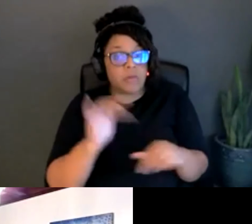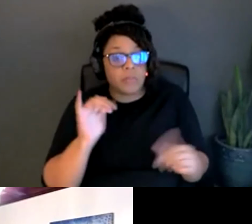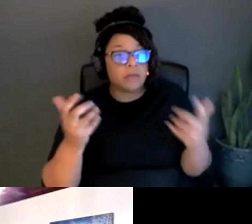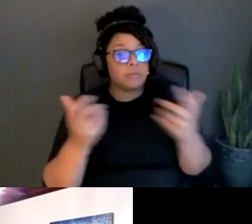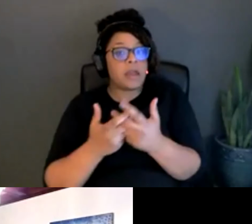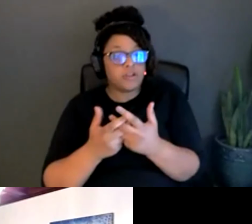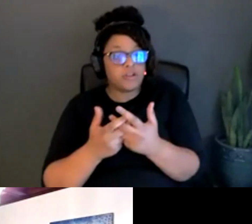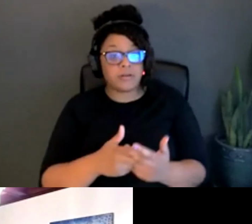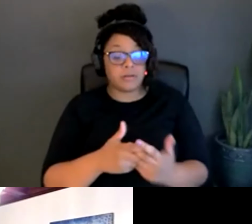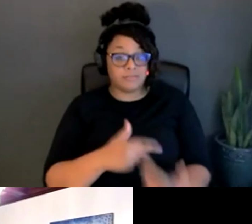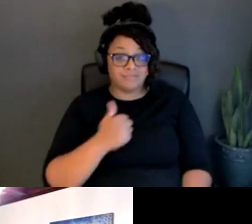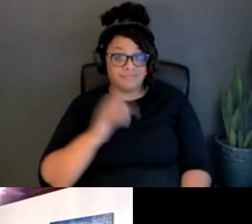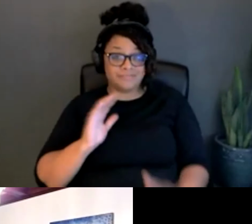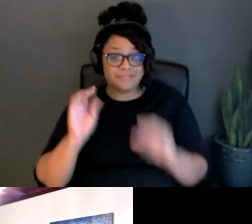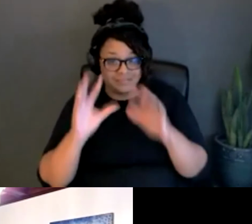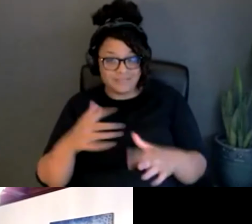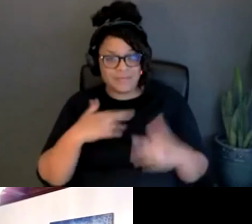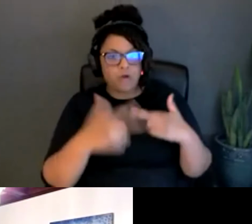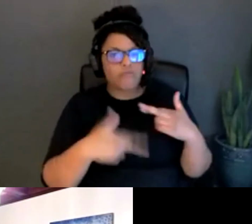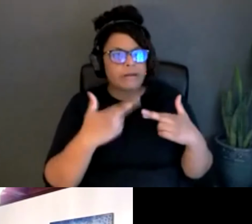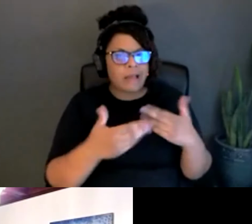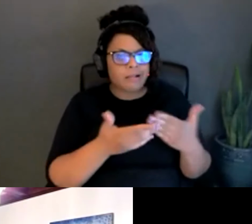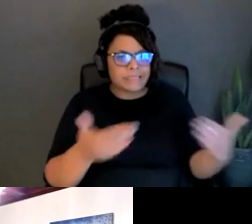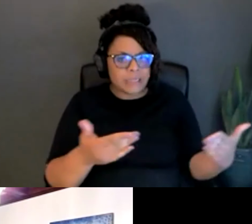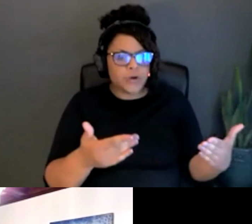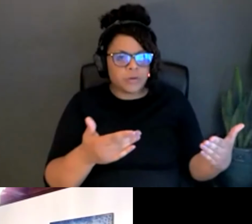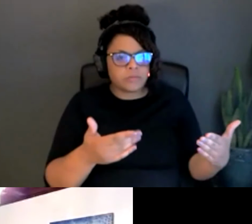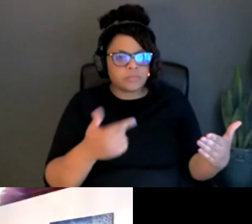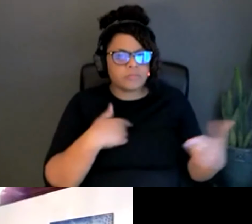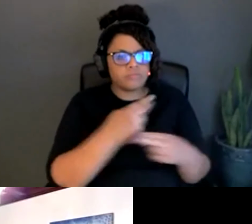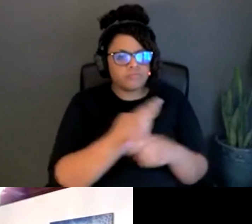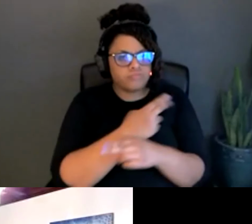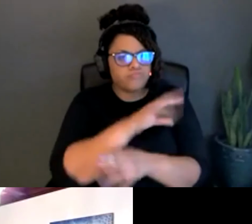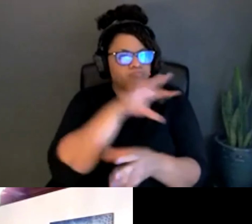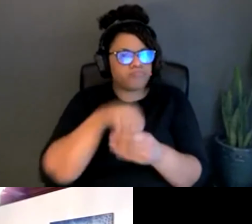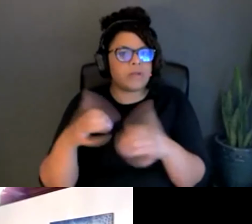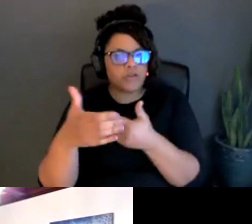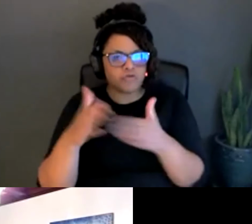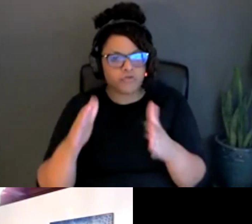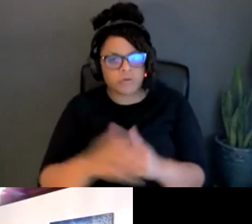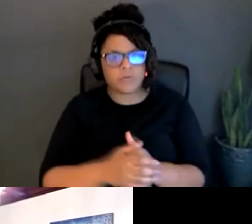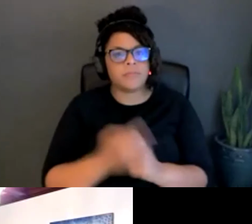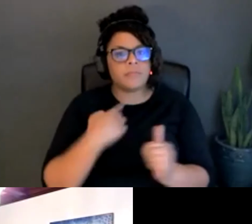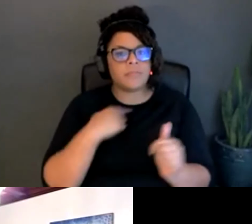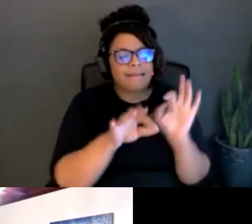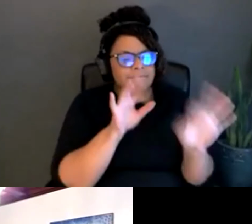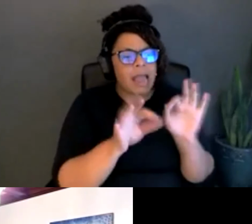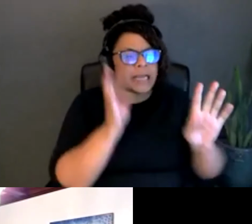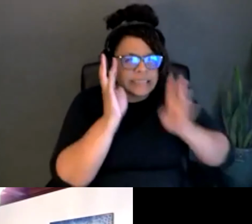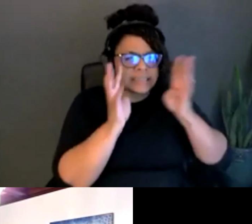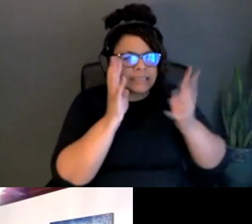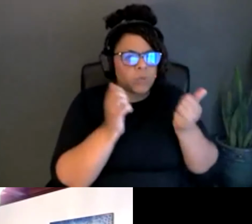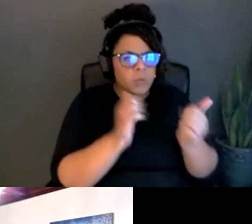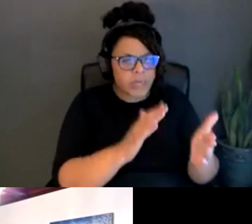As a teacher, I often brought recycled material into my classroom, and I found ways